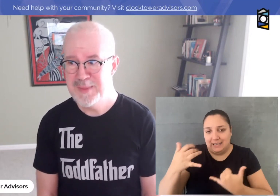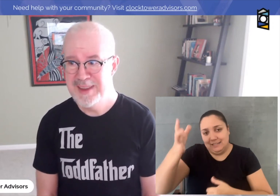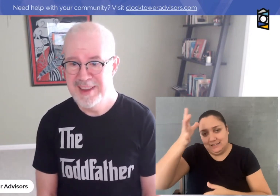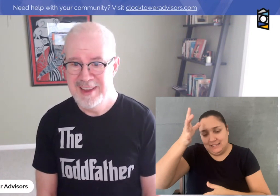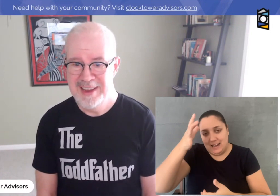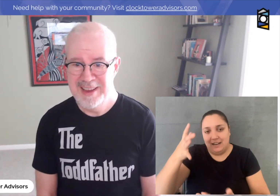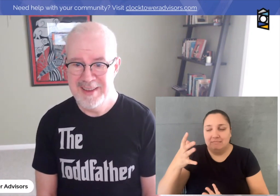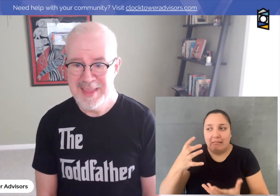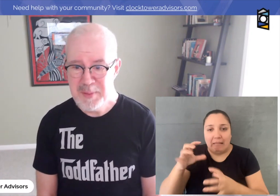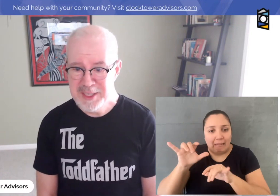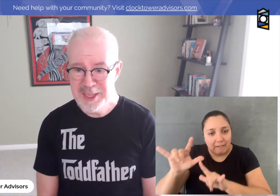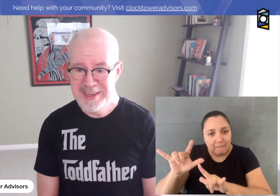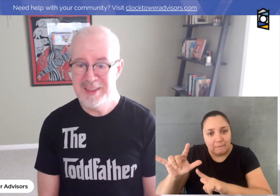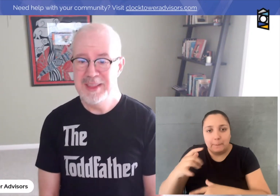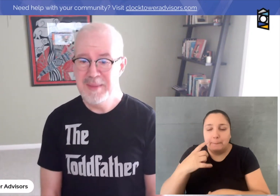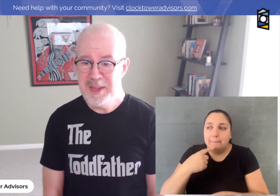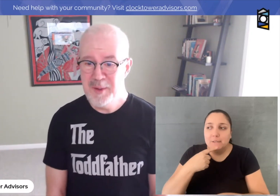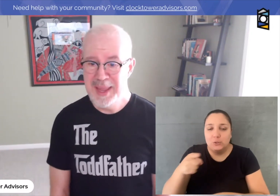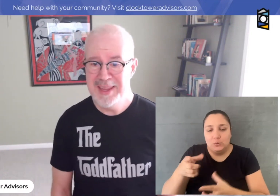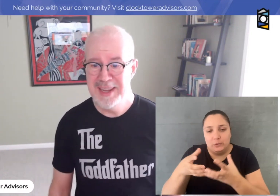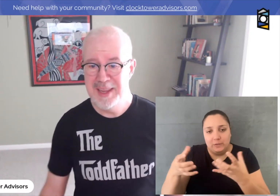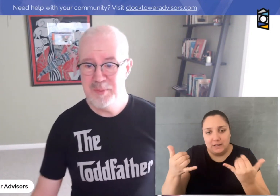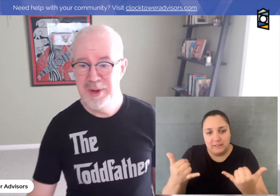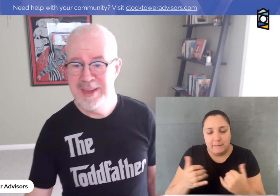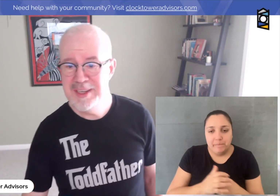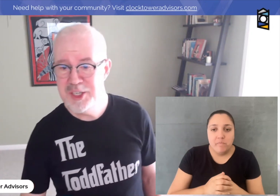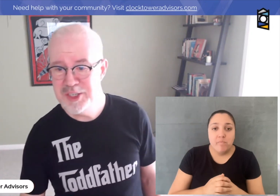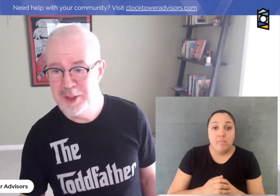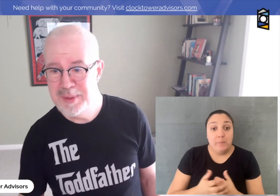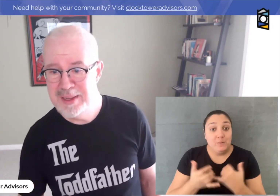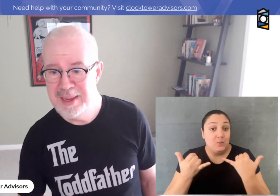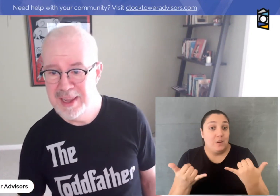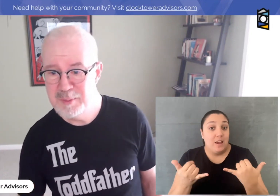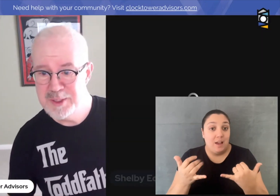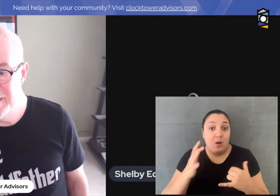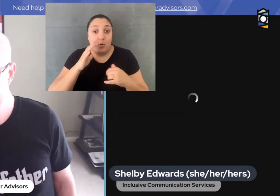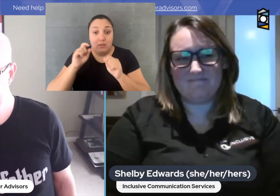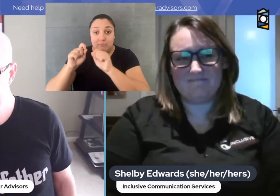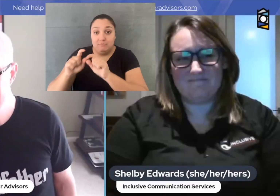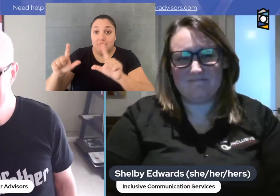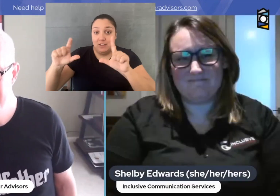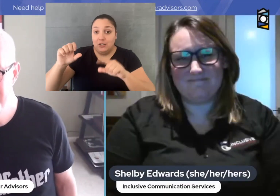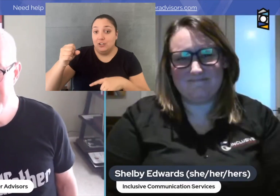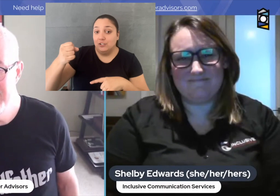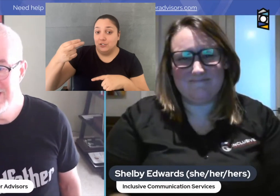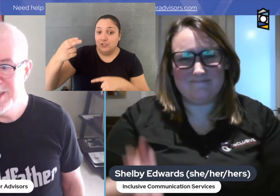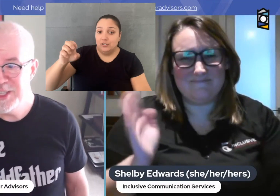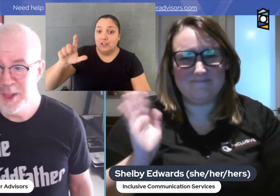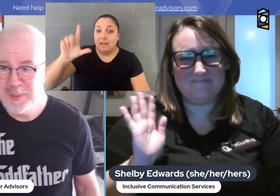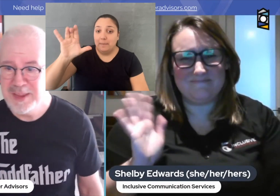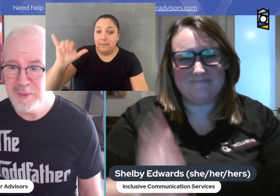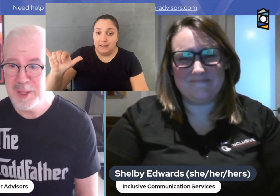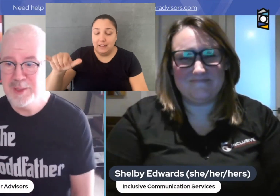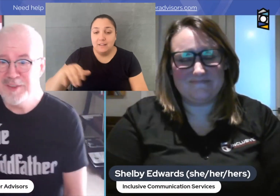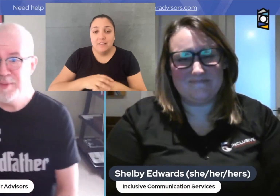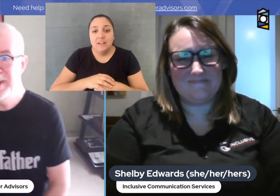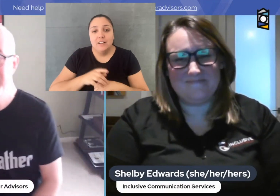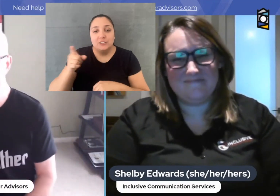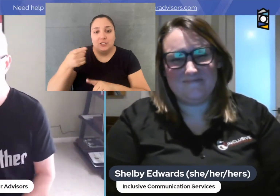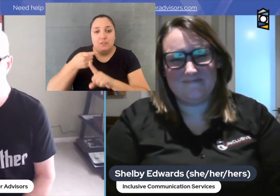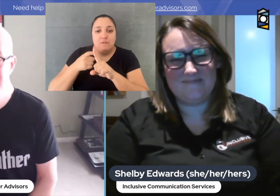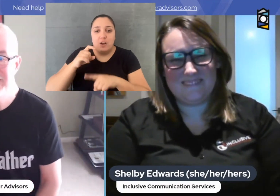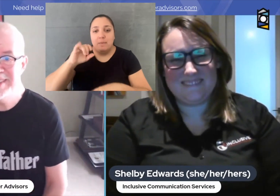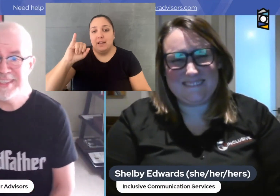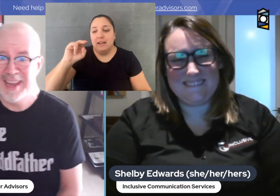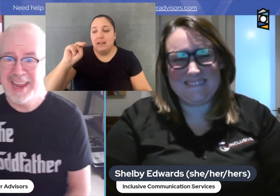So that being said, let me go ahead and bring Shelby Edwards on the screen here. Shelby from Inclusive